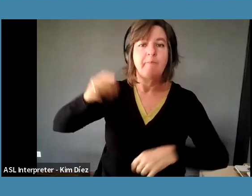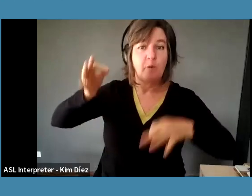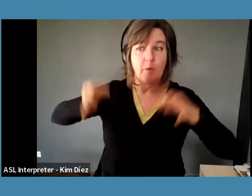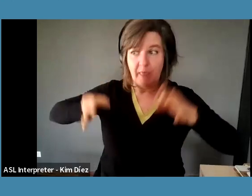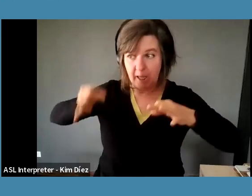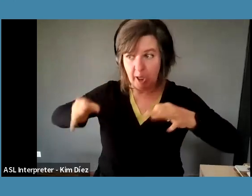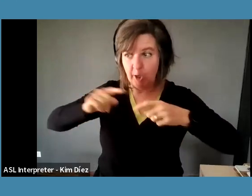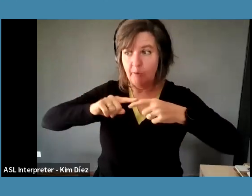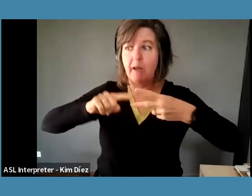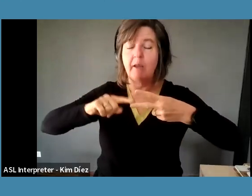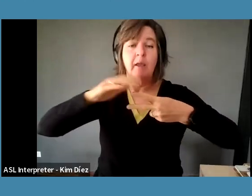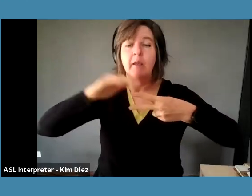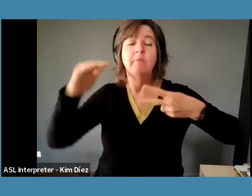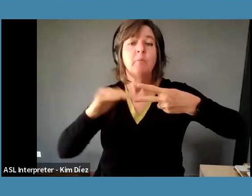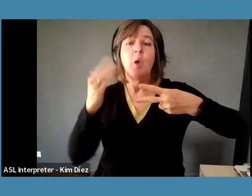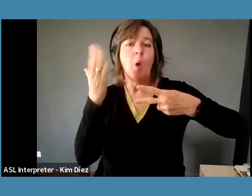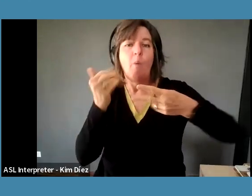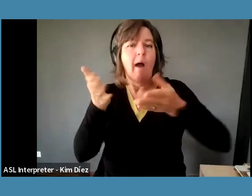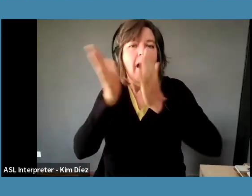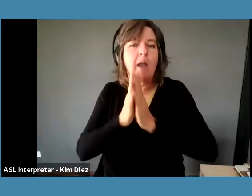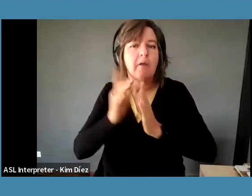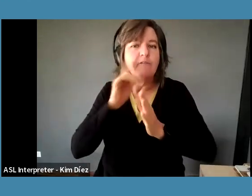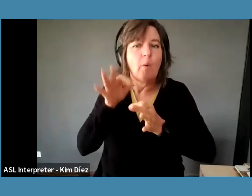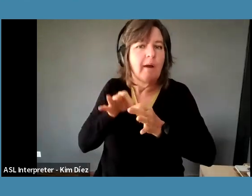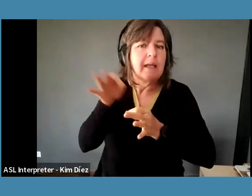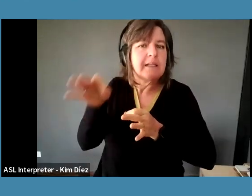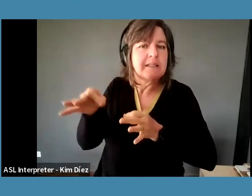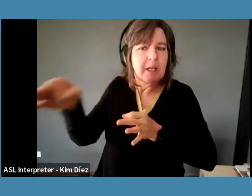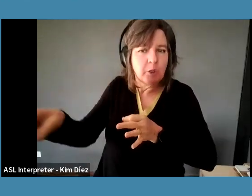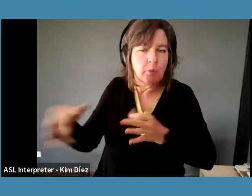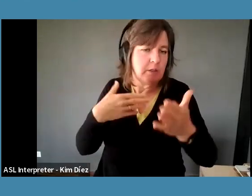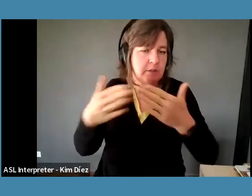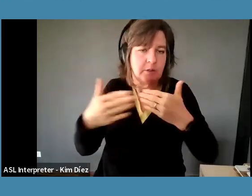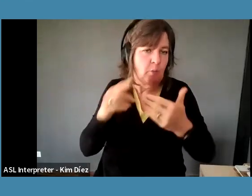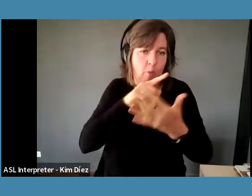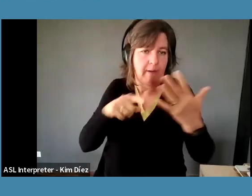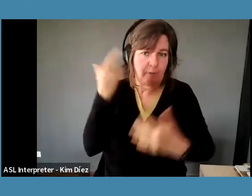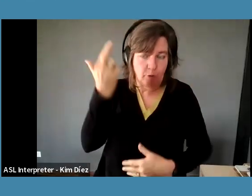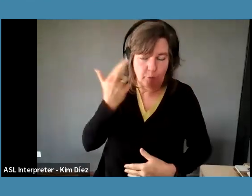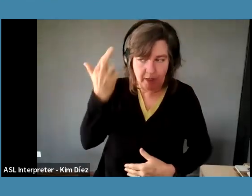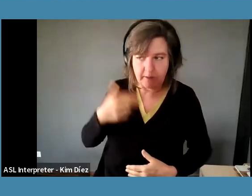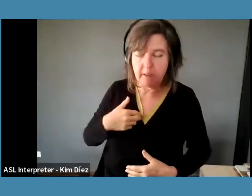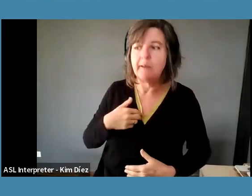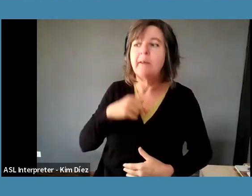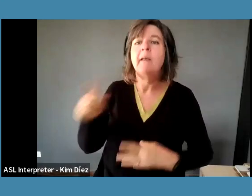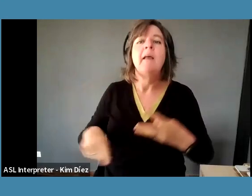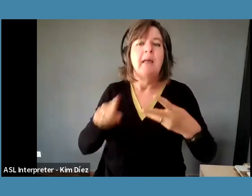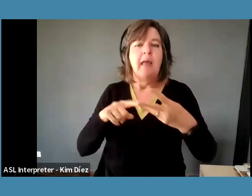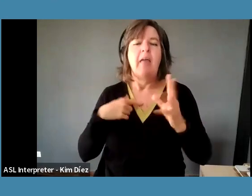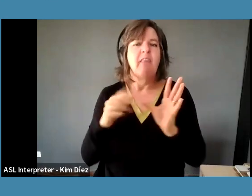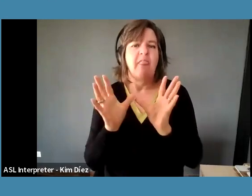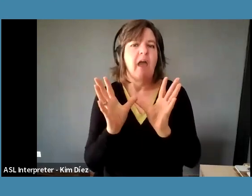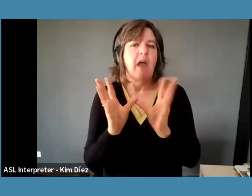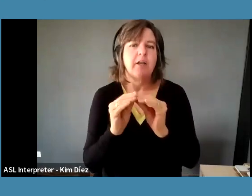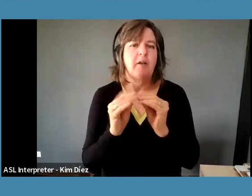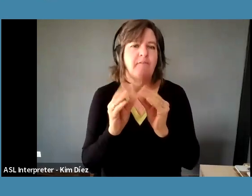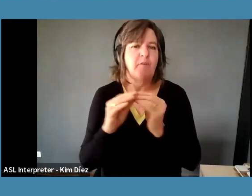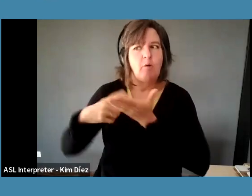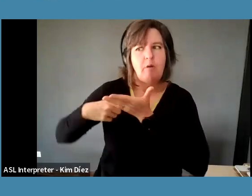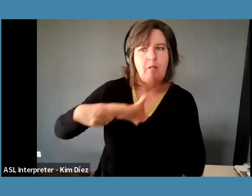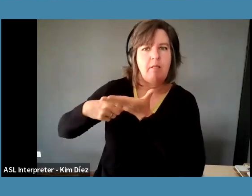next saying why you're seeking a continuance, whatever reason it is. And then you have your conferral statement again,